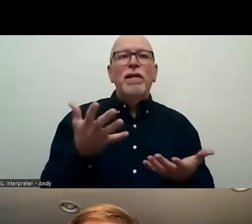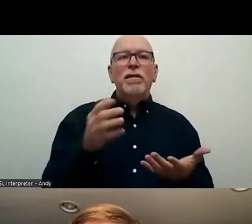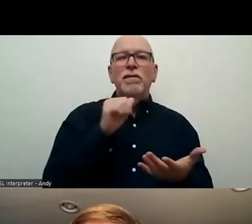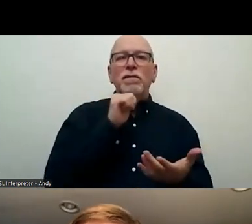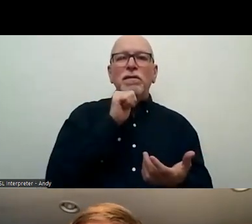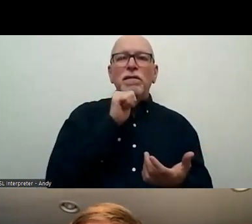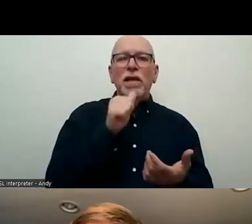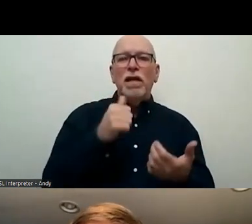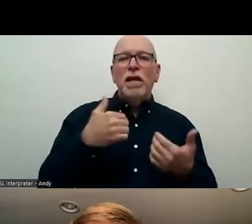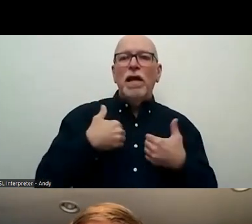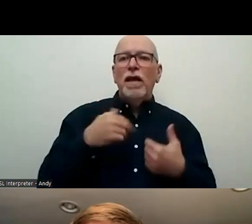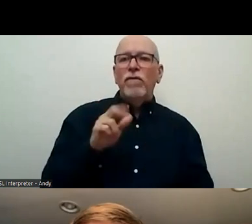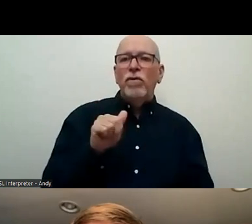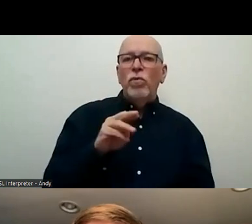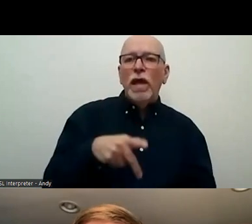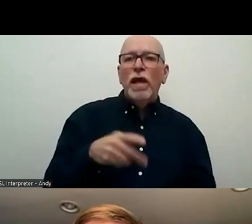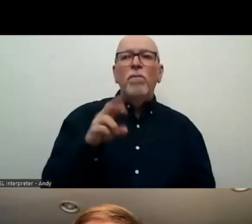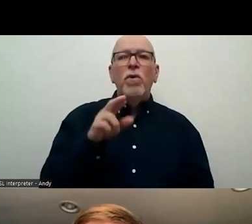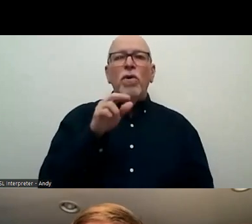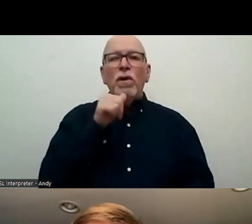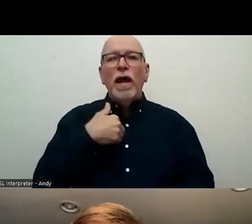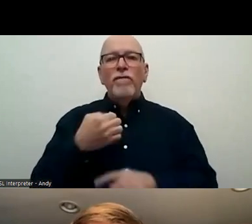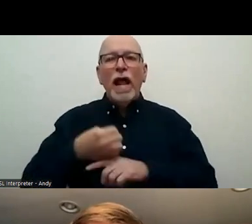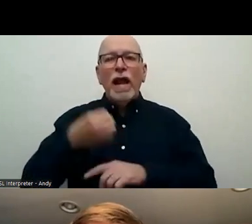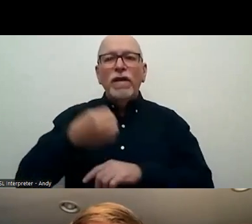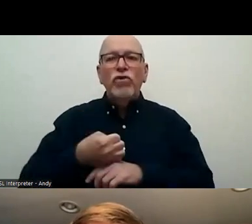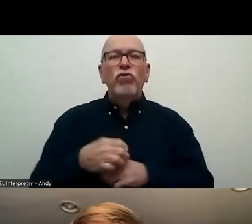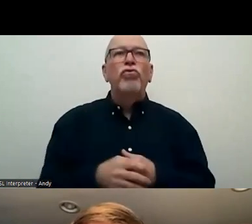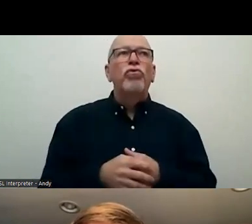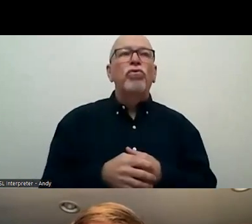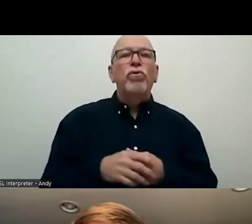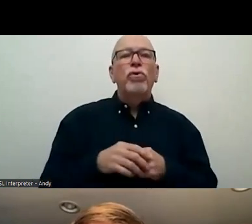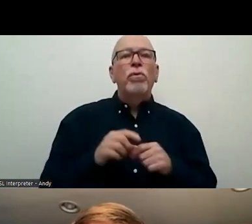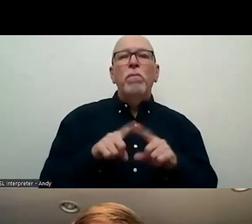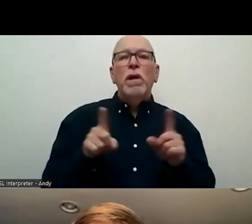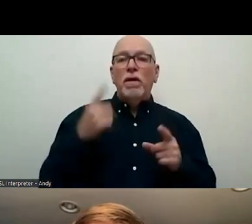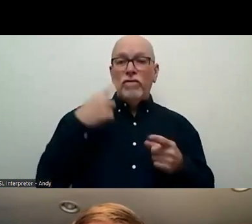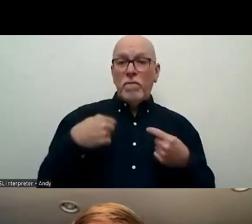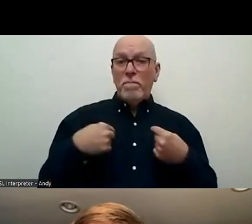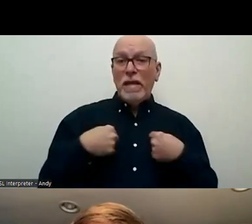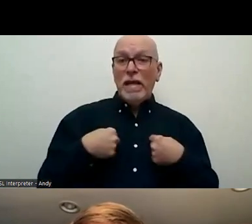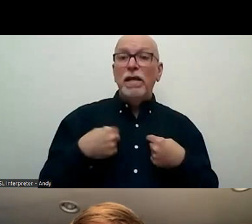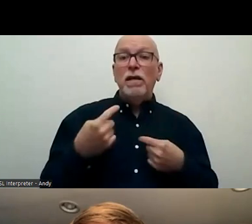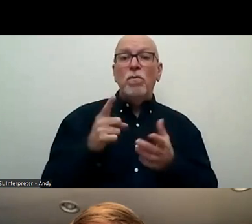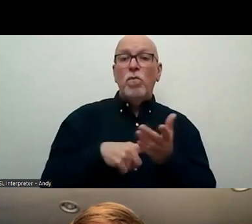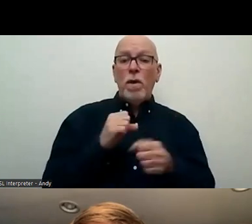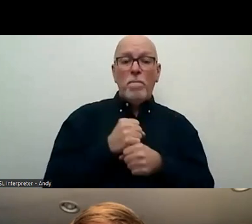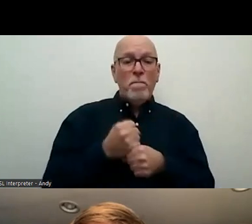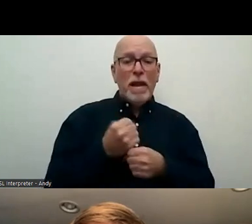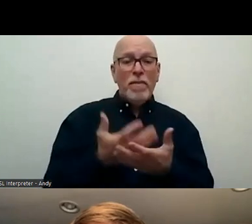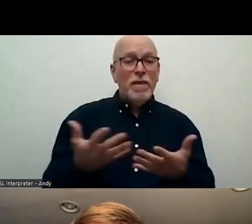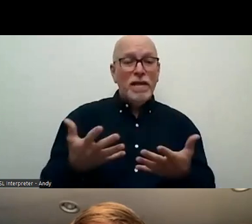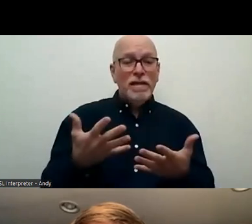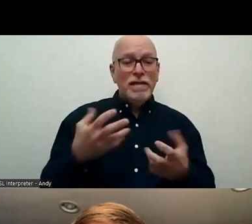a ramp or an elevator um but for me the things that make it difficult to be